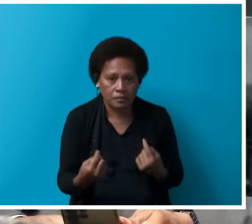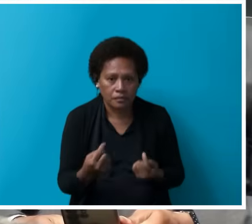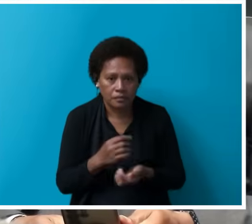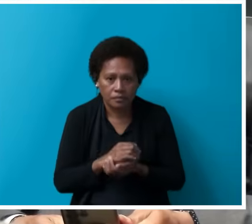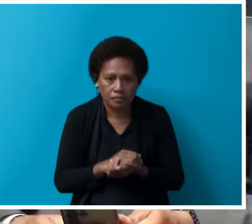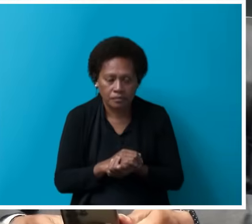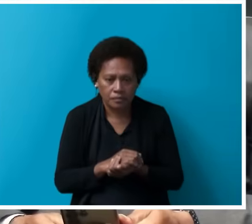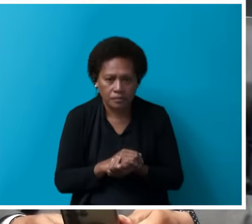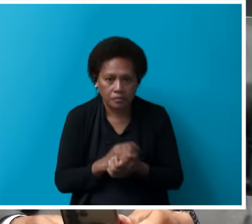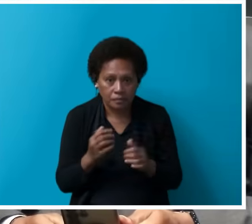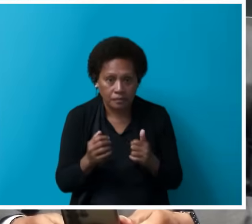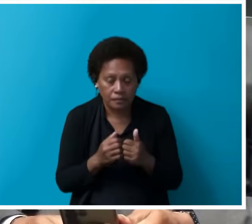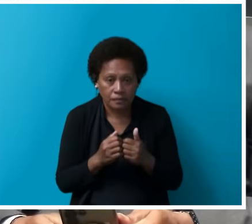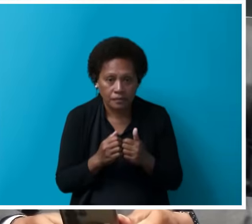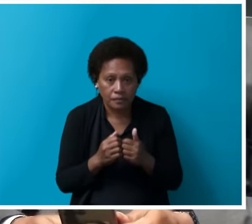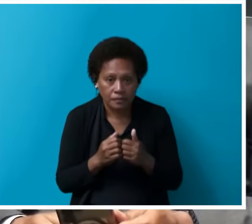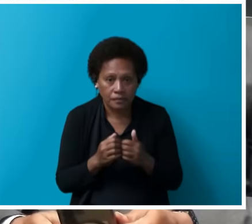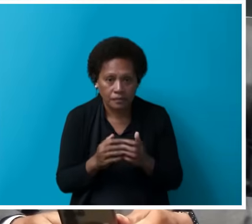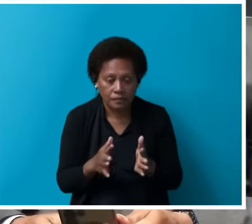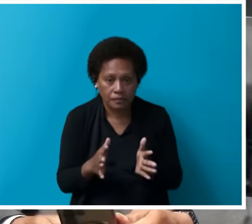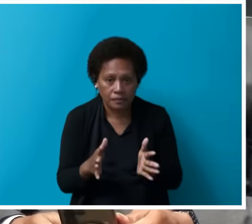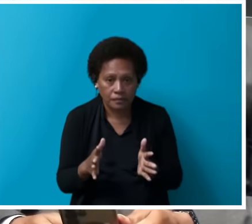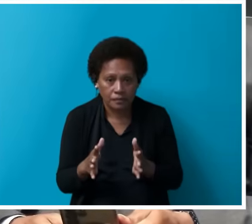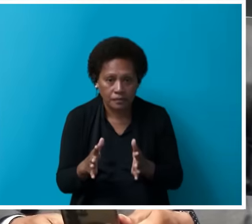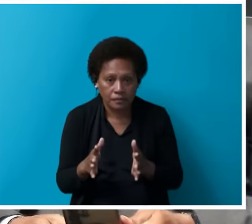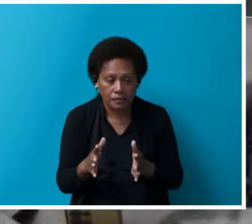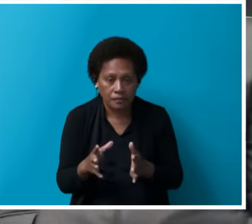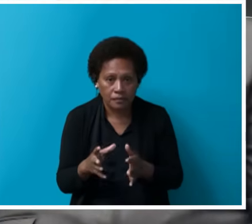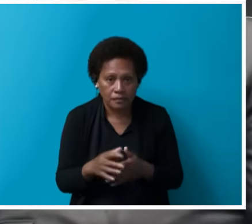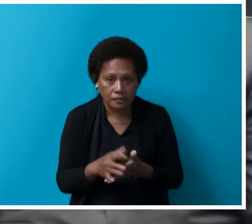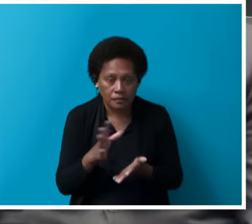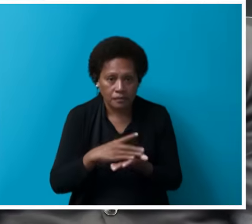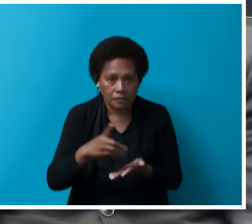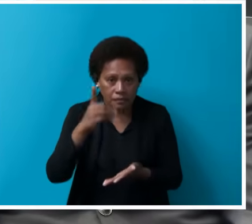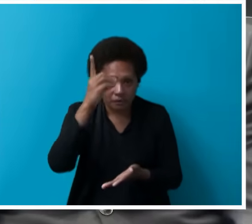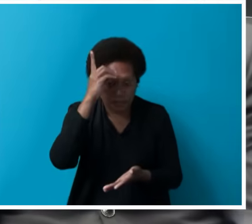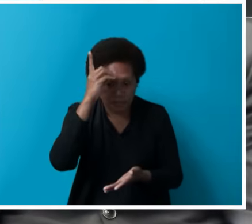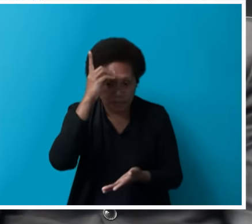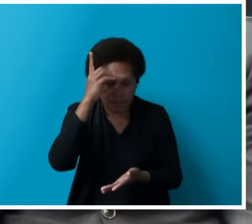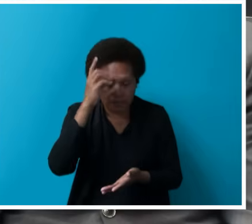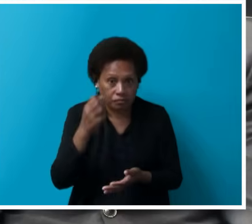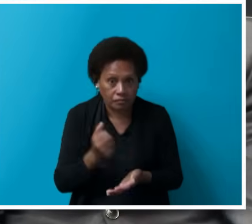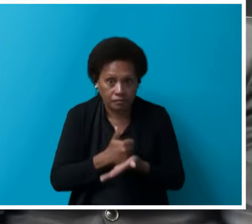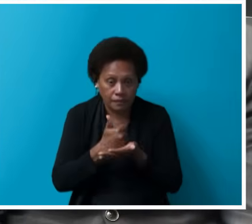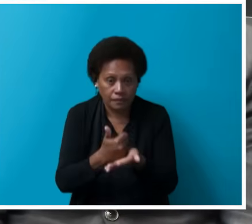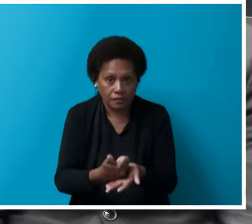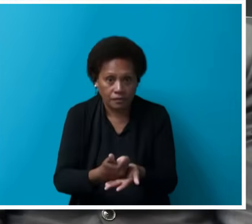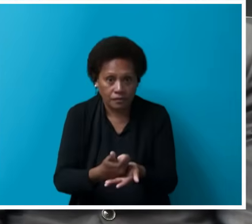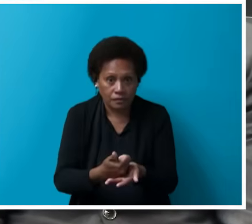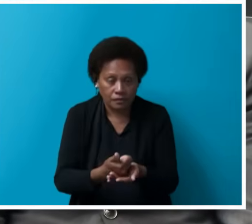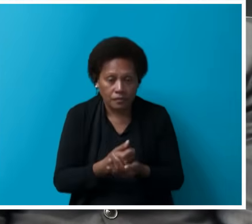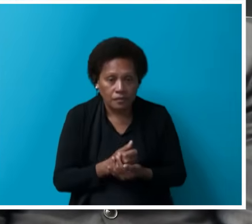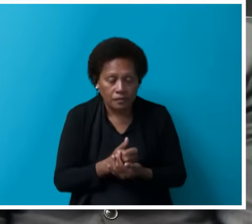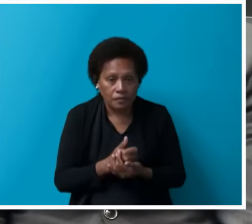most dilapidated state of health, education, infrastructure in this country. I was shocked,